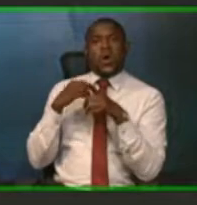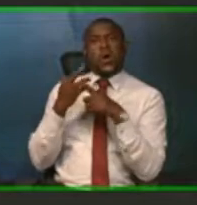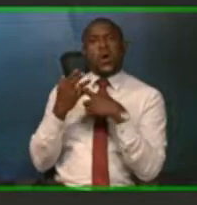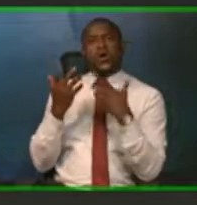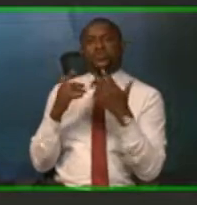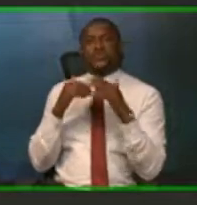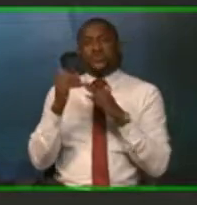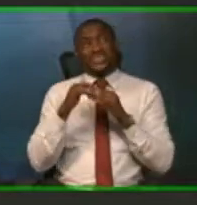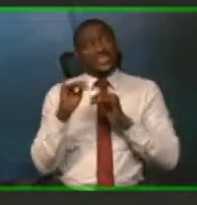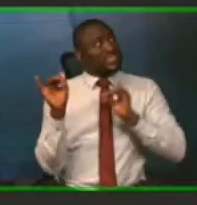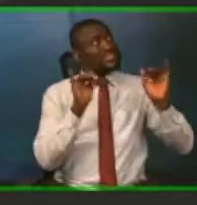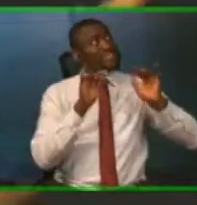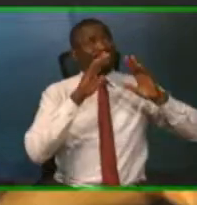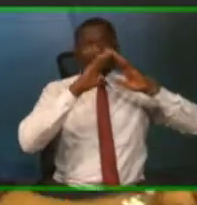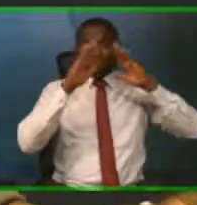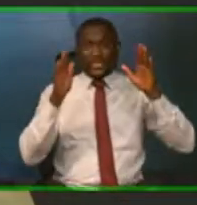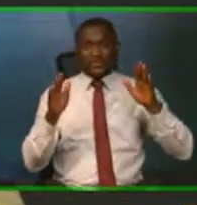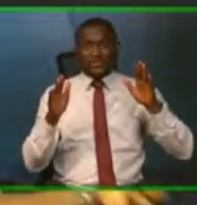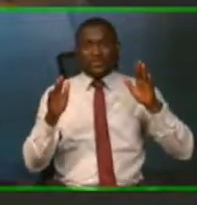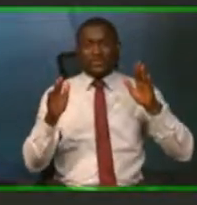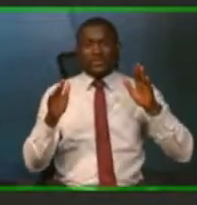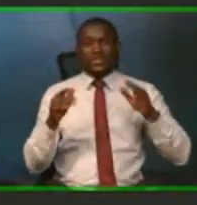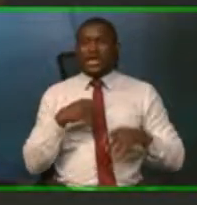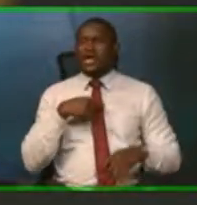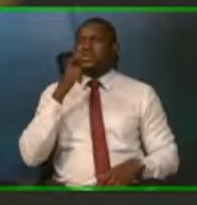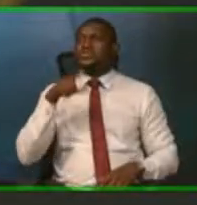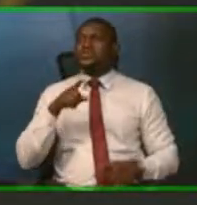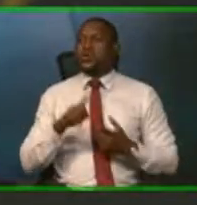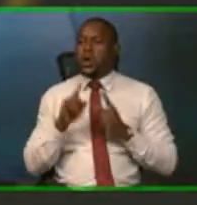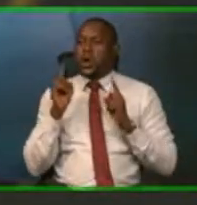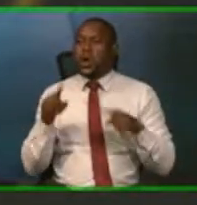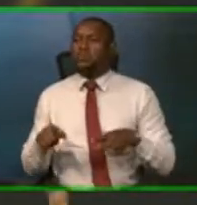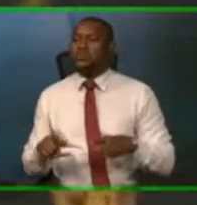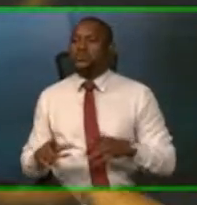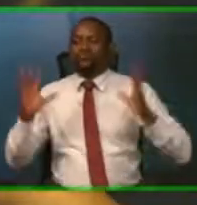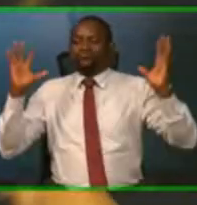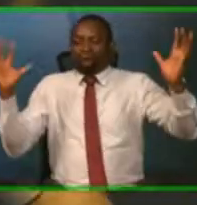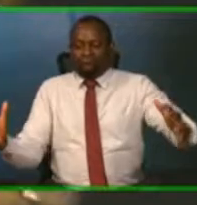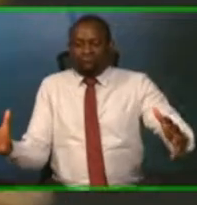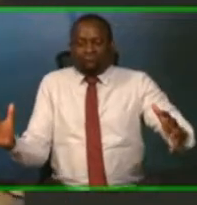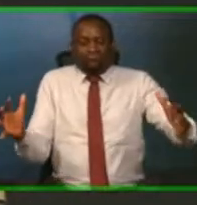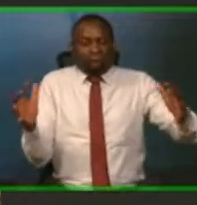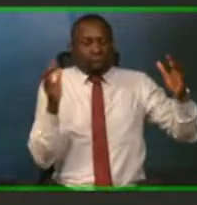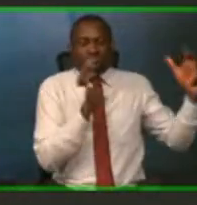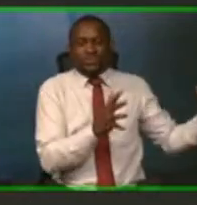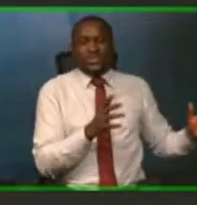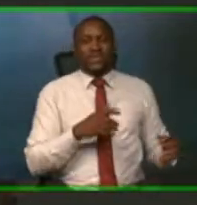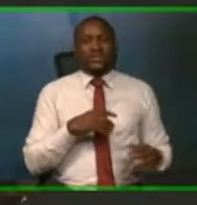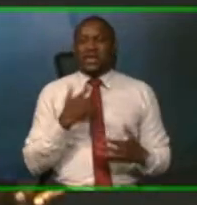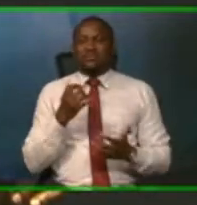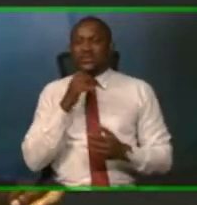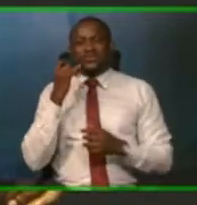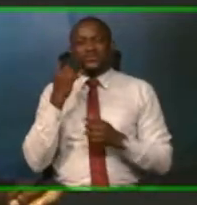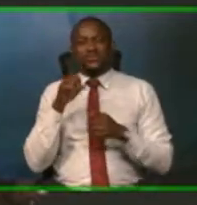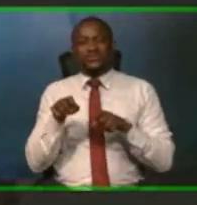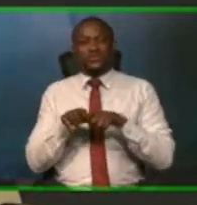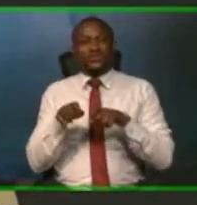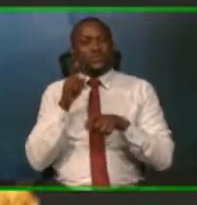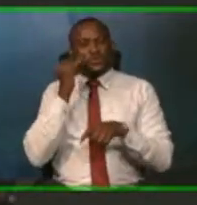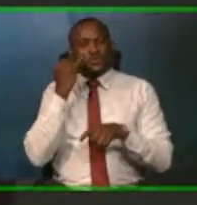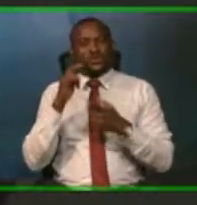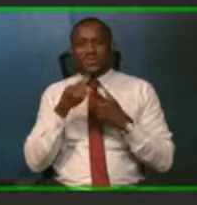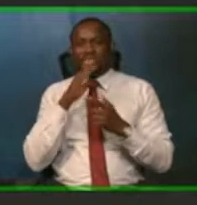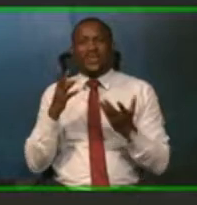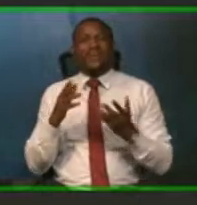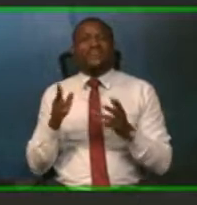in UK or anywhere, I don't need to come and carry the building. In fact, I do not even need to be here physically. Is that true? What I